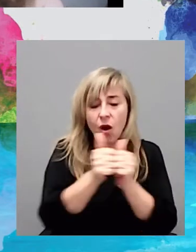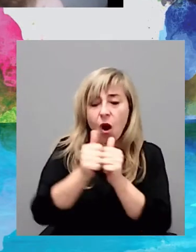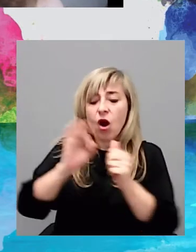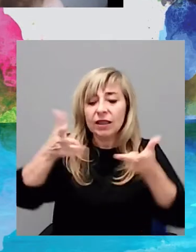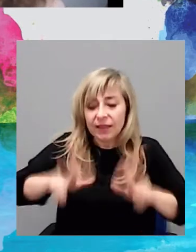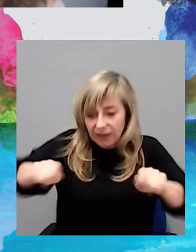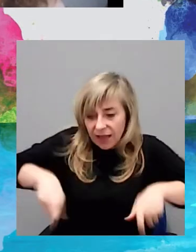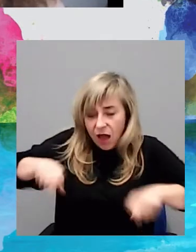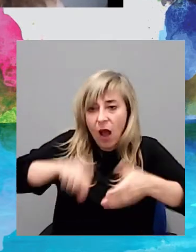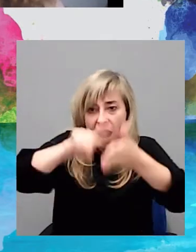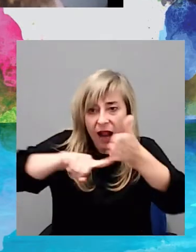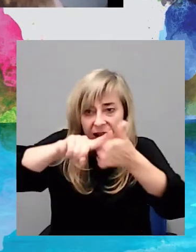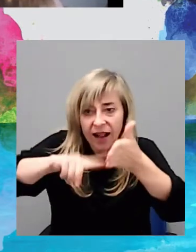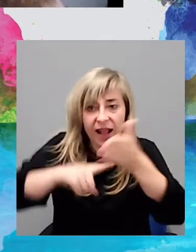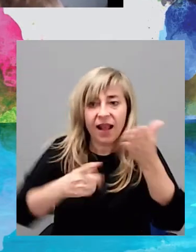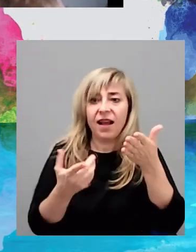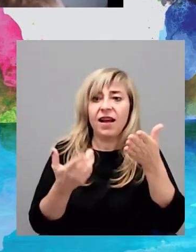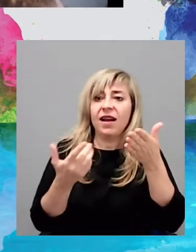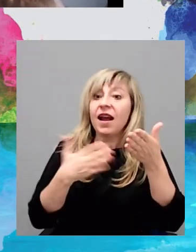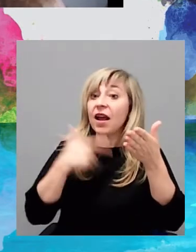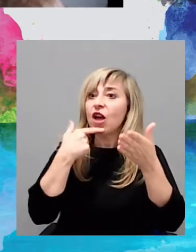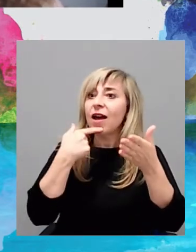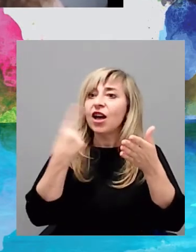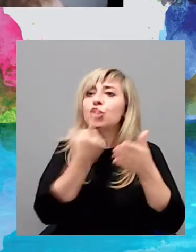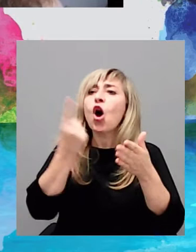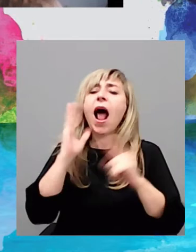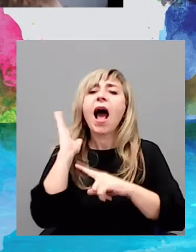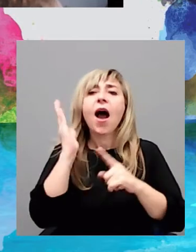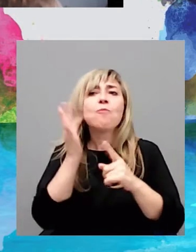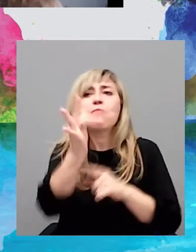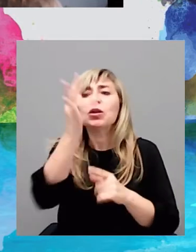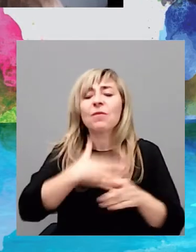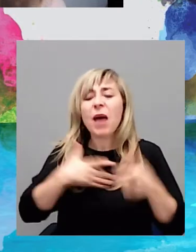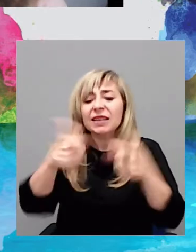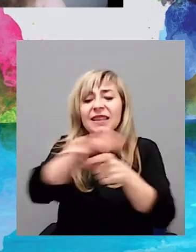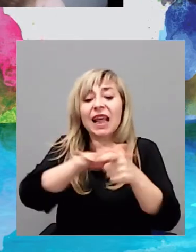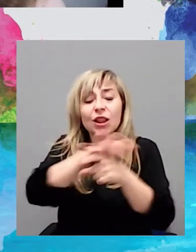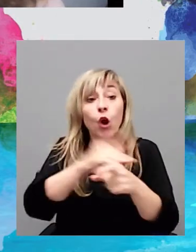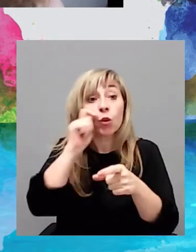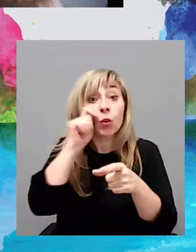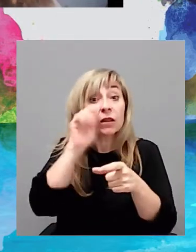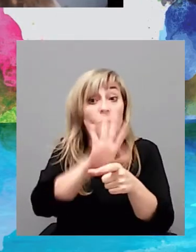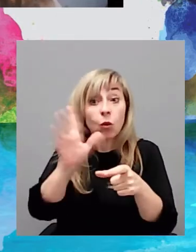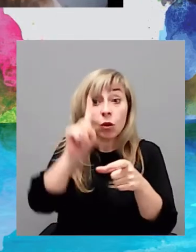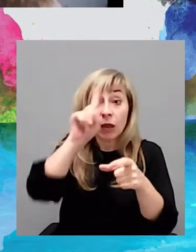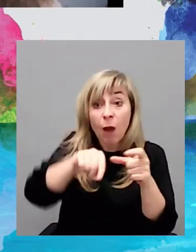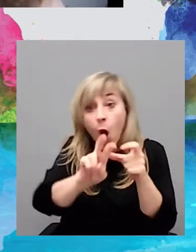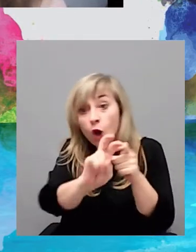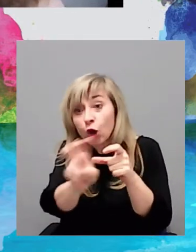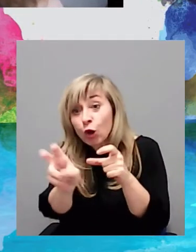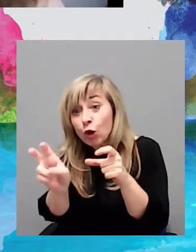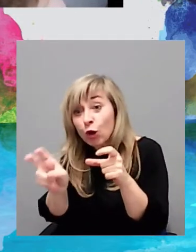need to rent a wheelchair or some other aid, and it's multi-client because people with disabilities